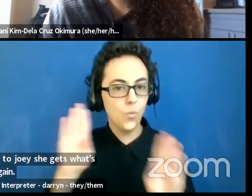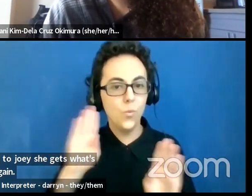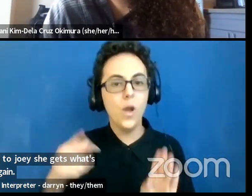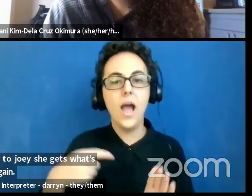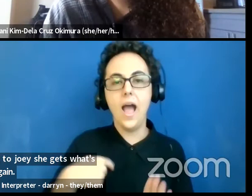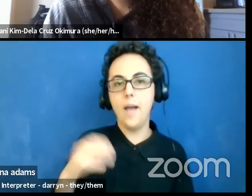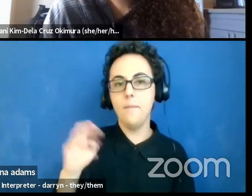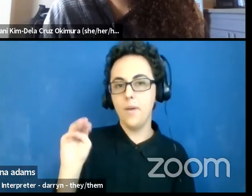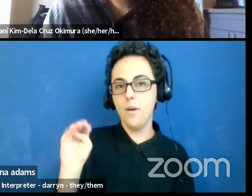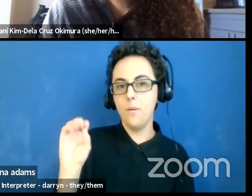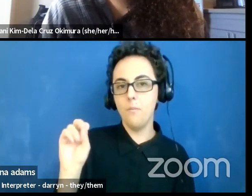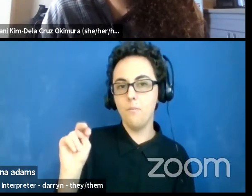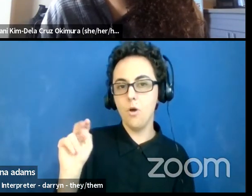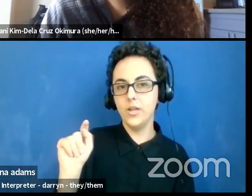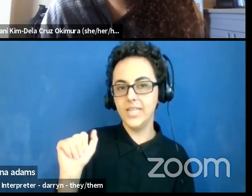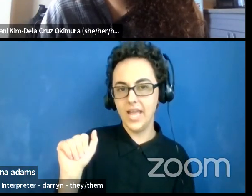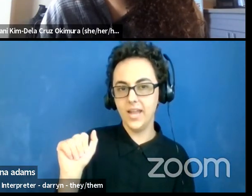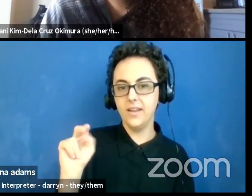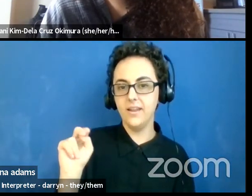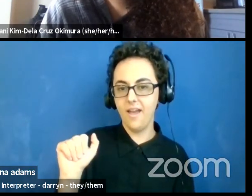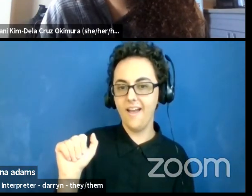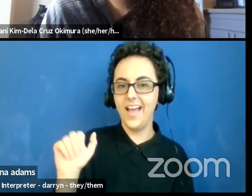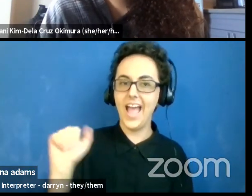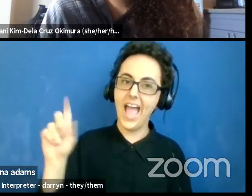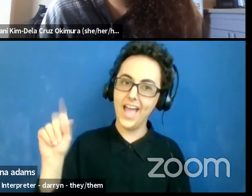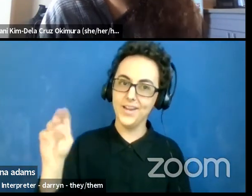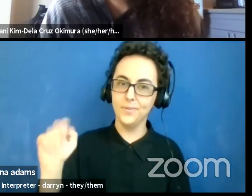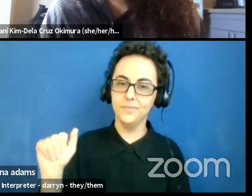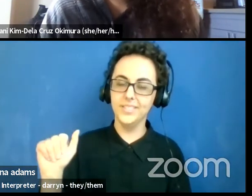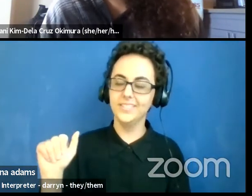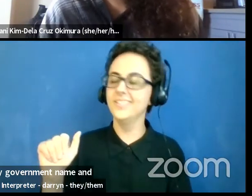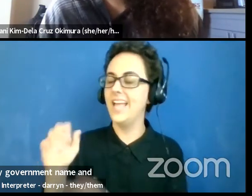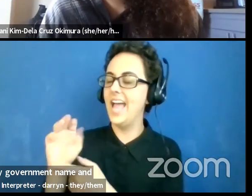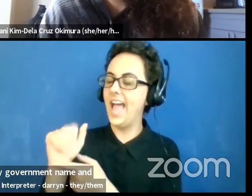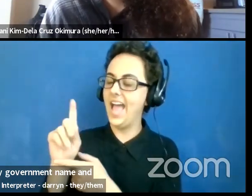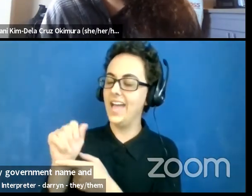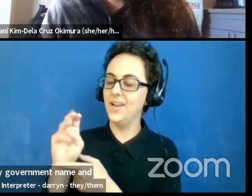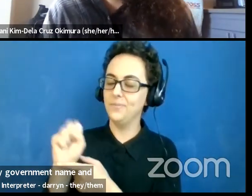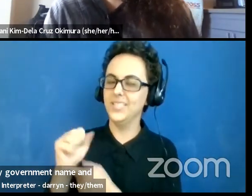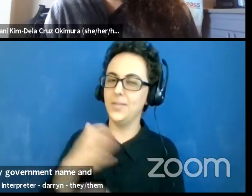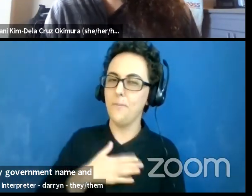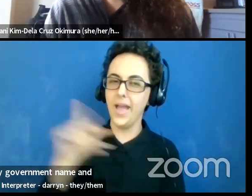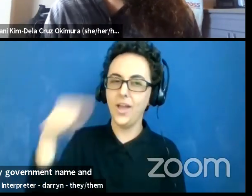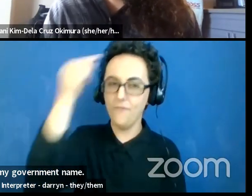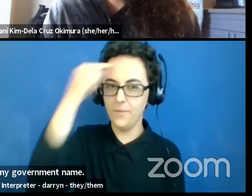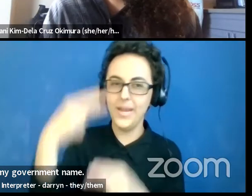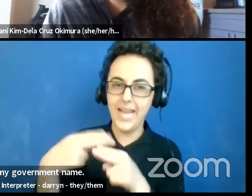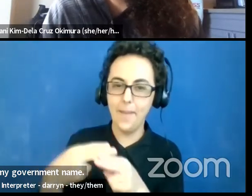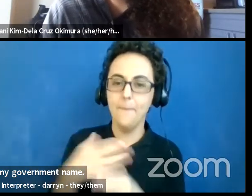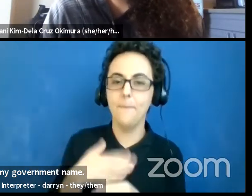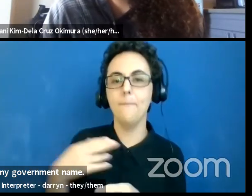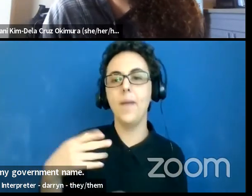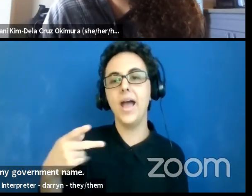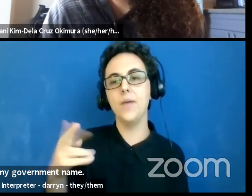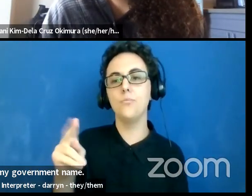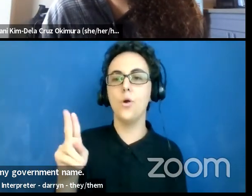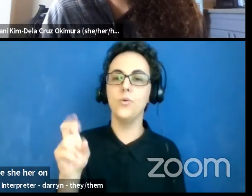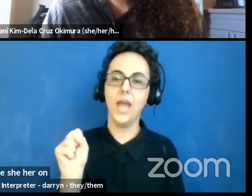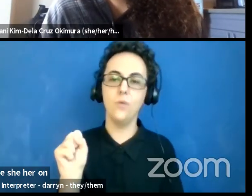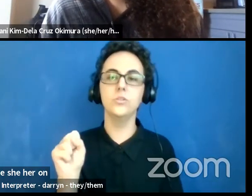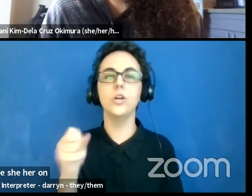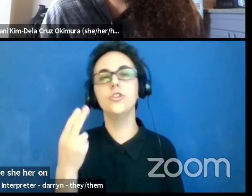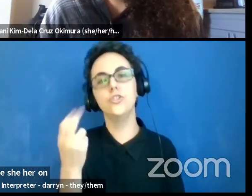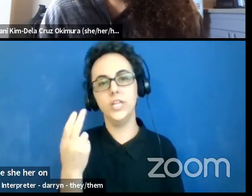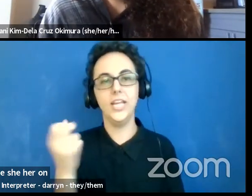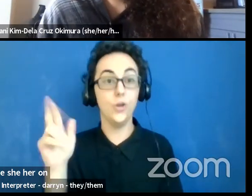Montana Adams is my government name. And my pronouns are she, her. I